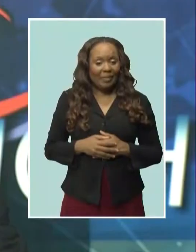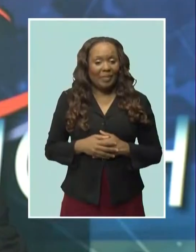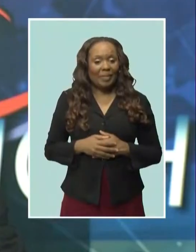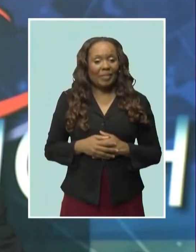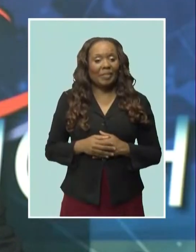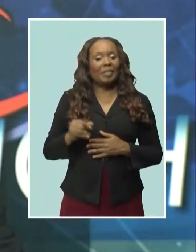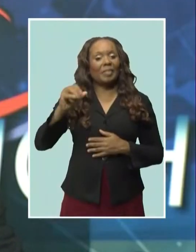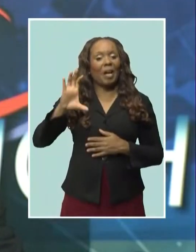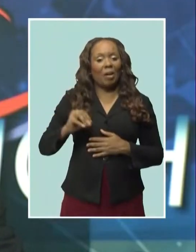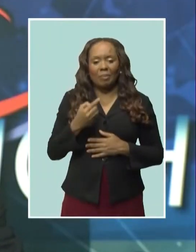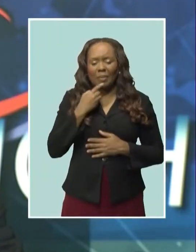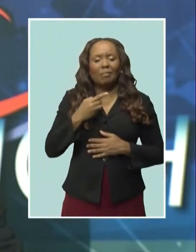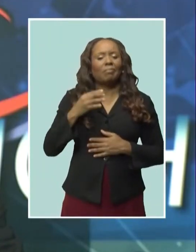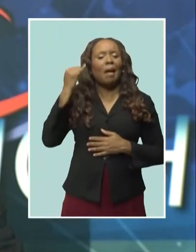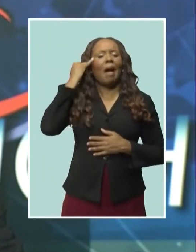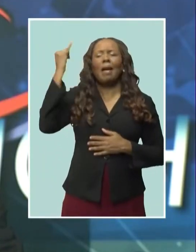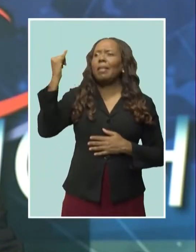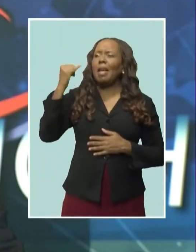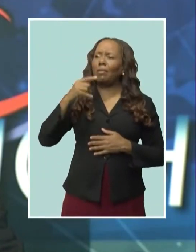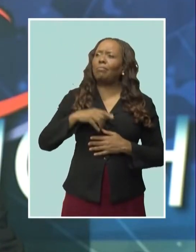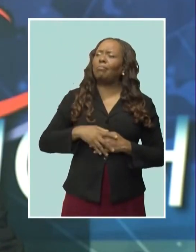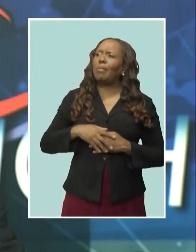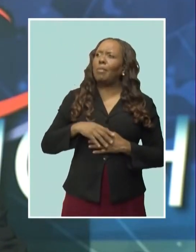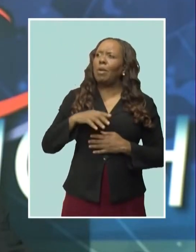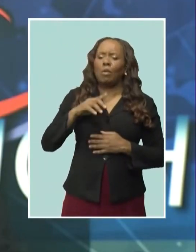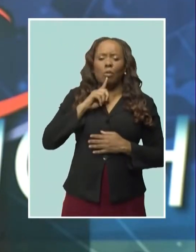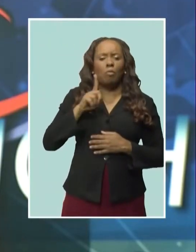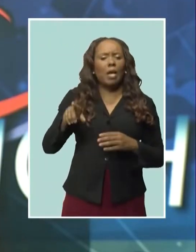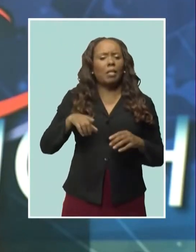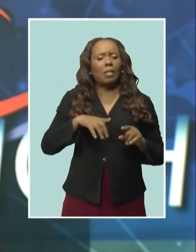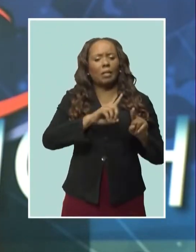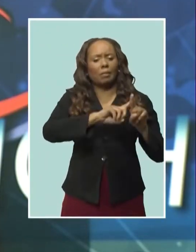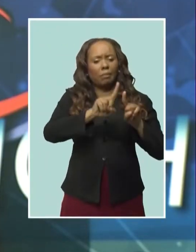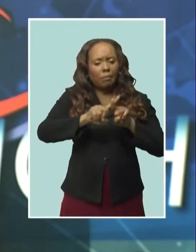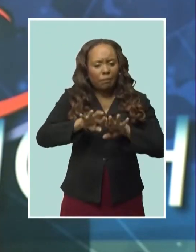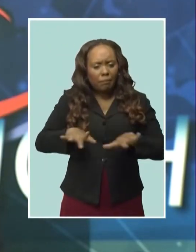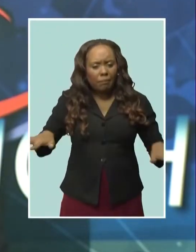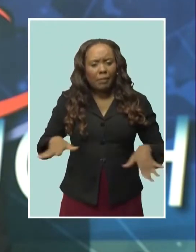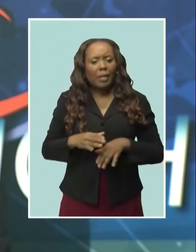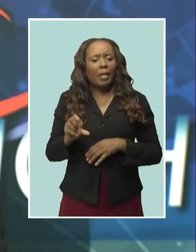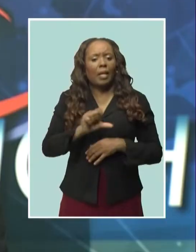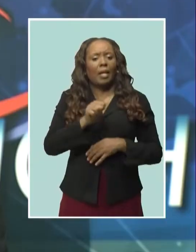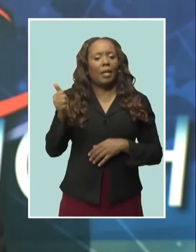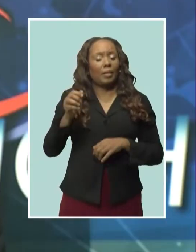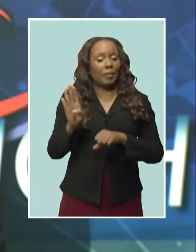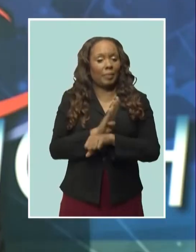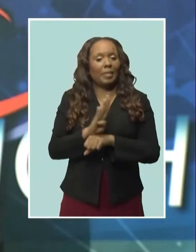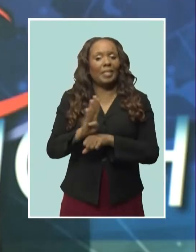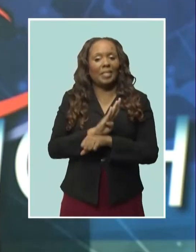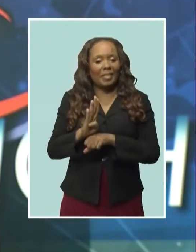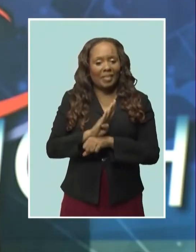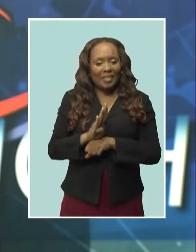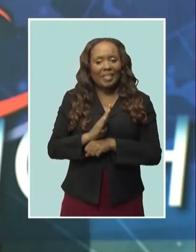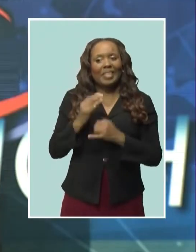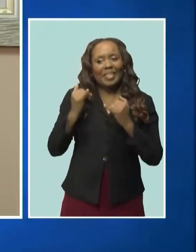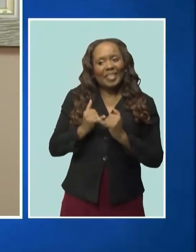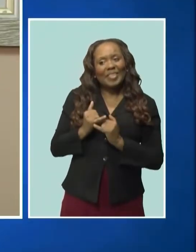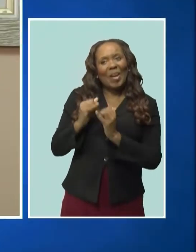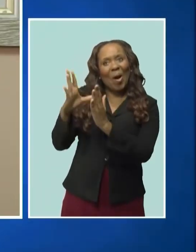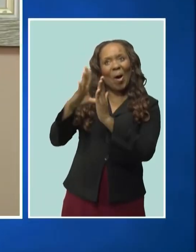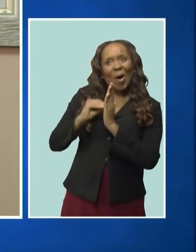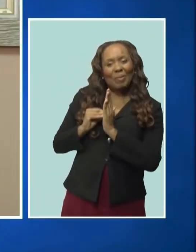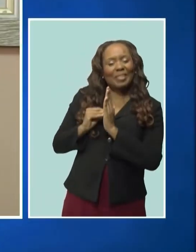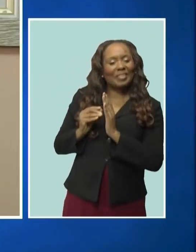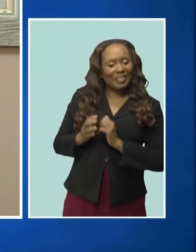The company official said the initiative is wide and varied and has caught the attention of other businesses. The